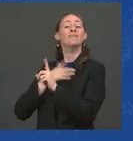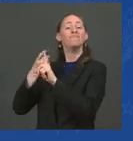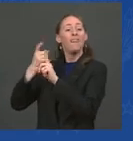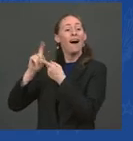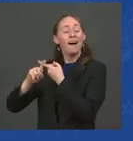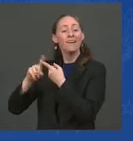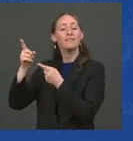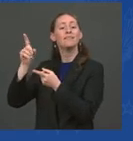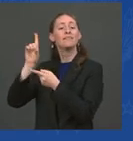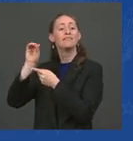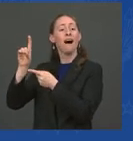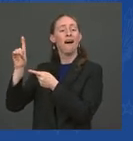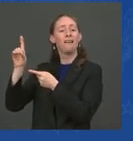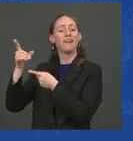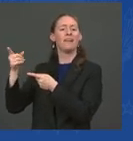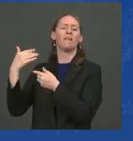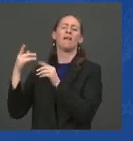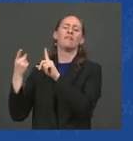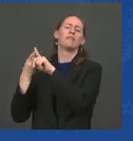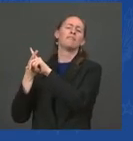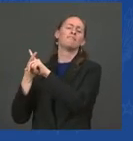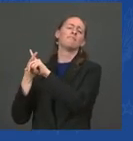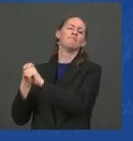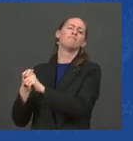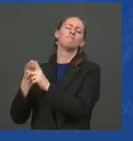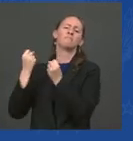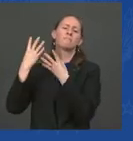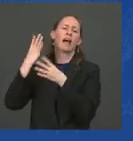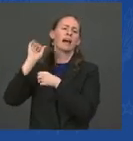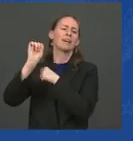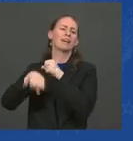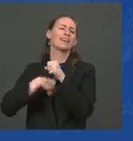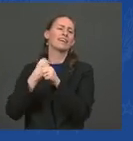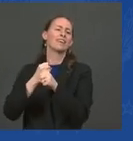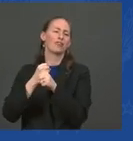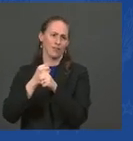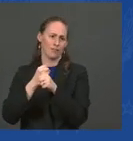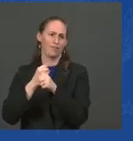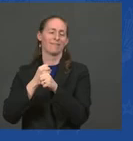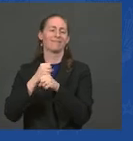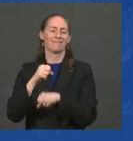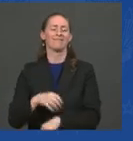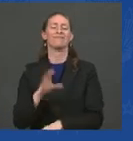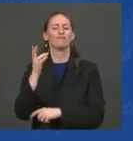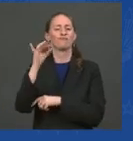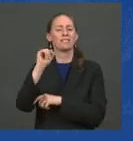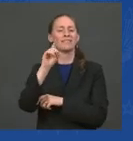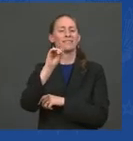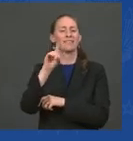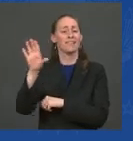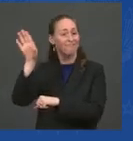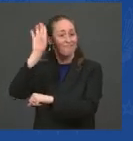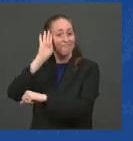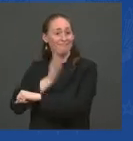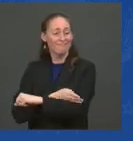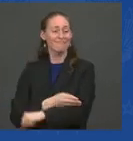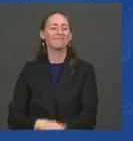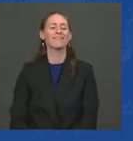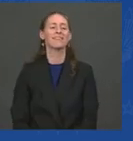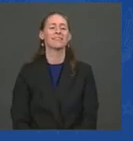are really good, close friends, Senator Chris Dodd. Chris and I have known each other for a long